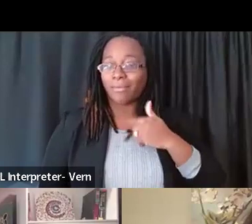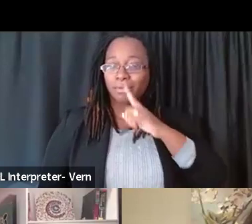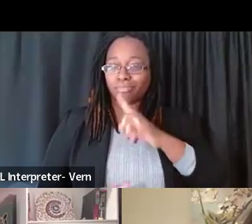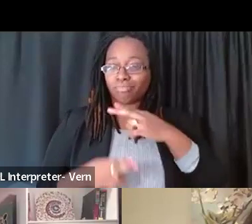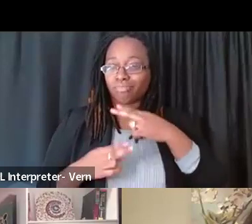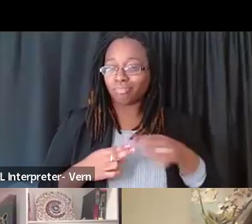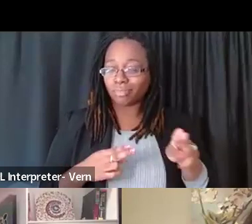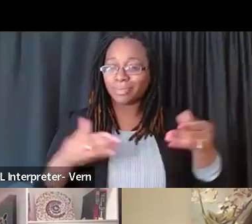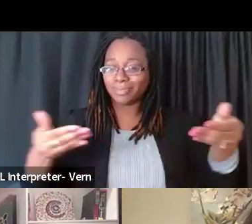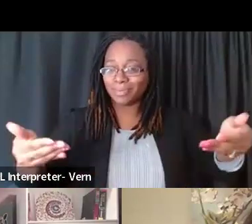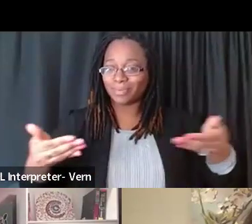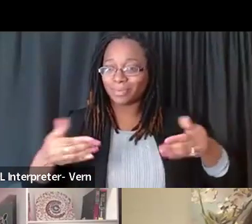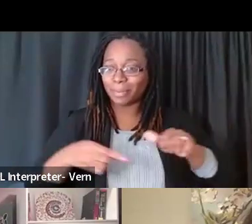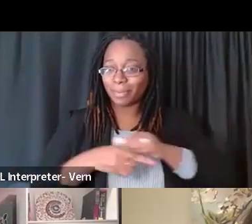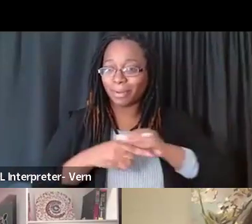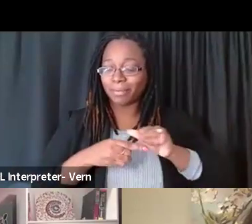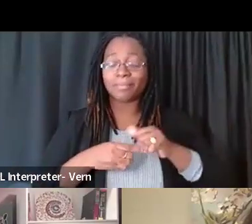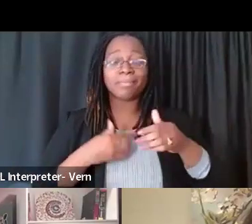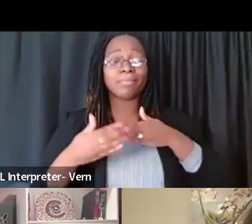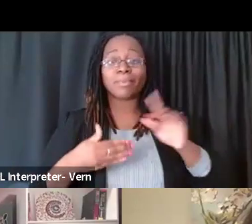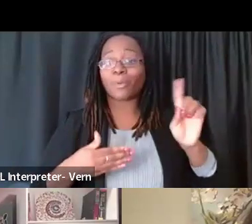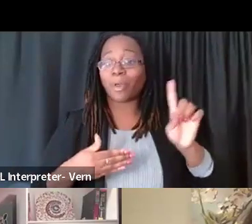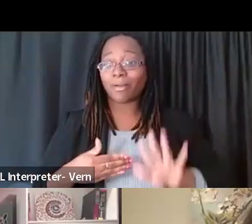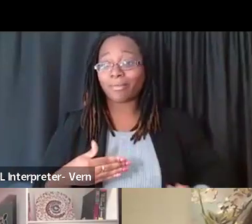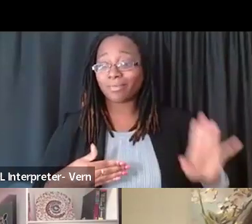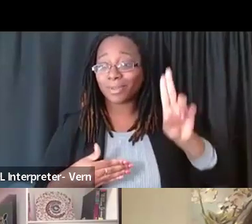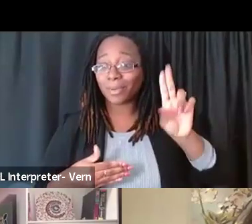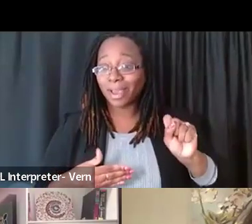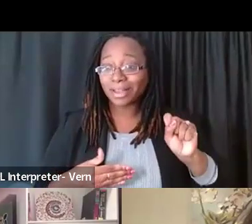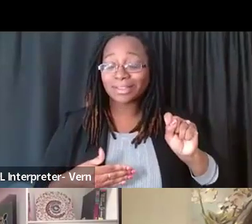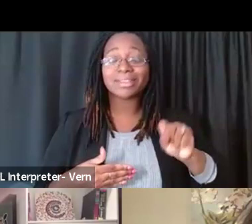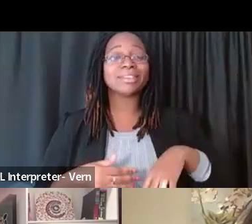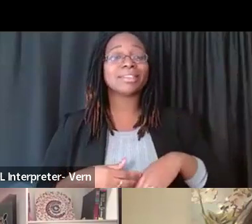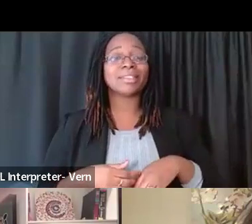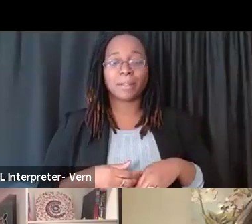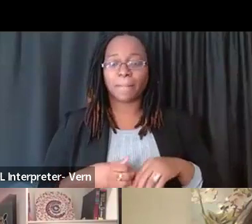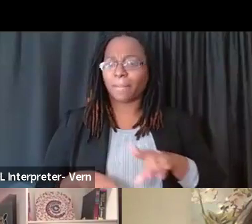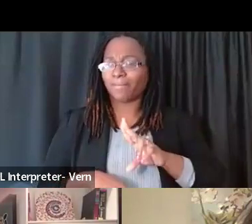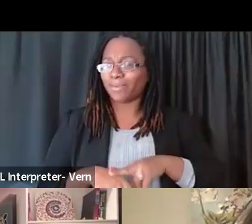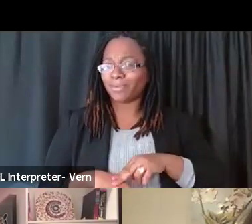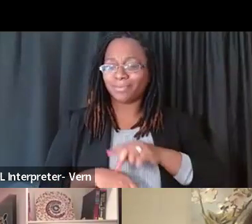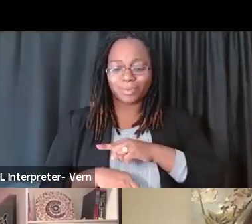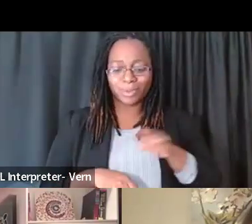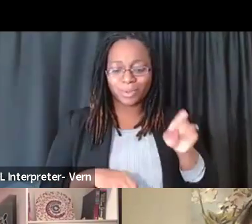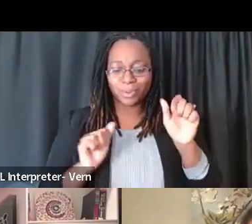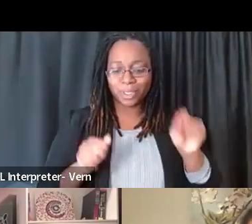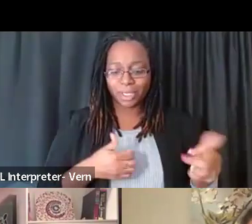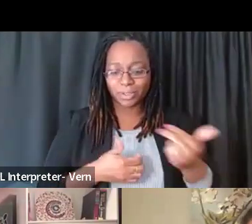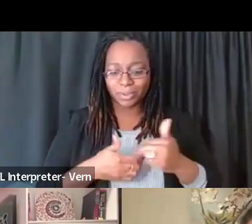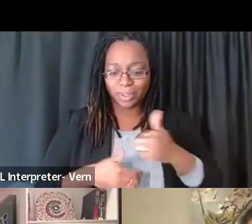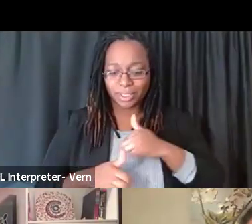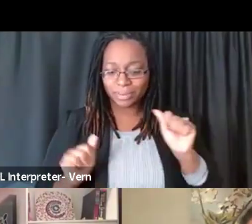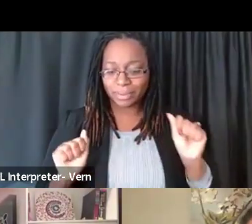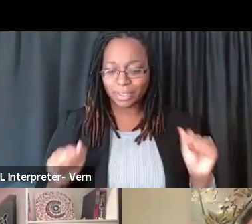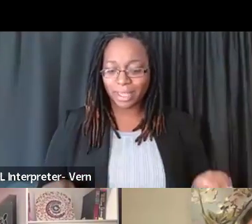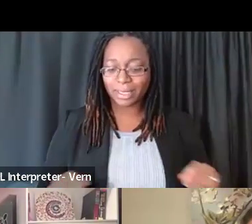you are in the country or the world this morning. And of course, everyone in the room can feel free to join us. It's